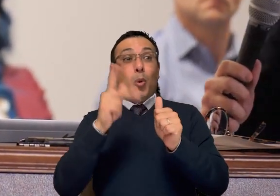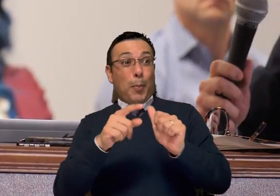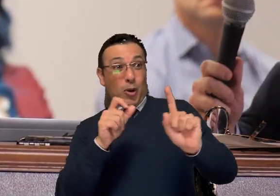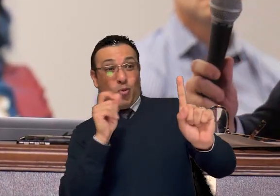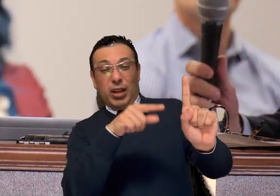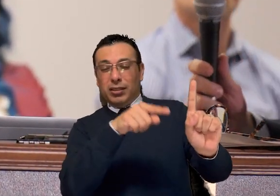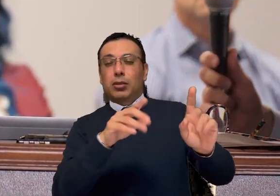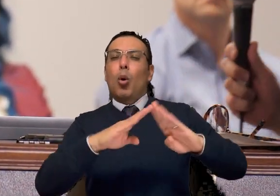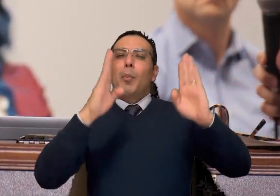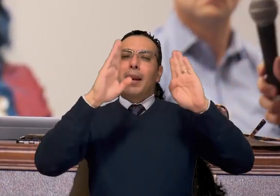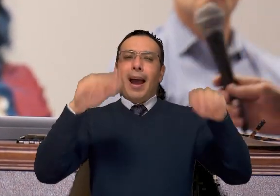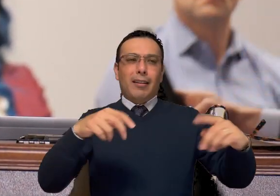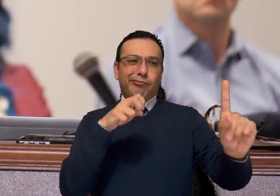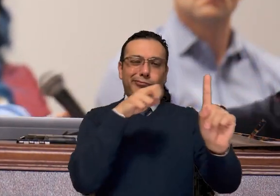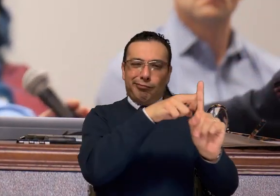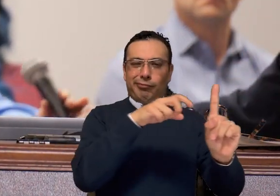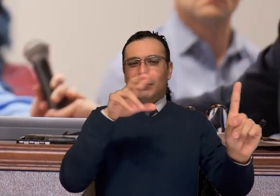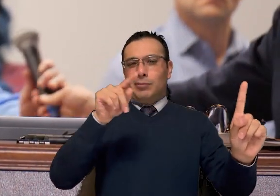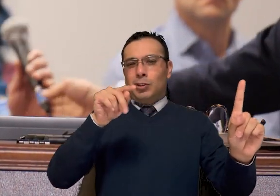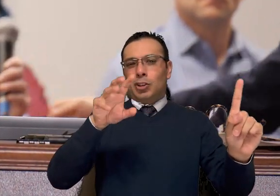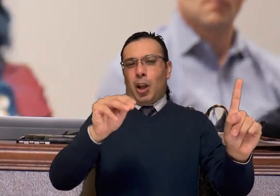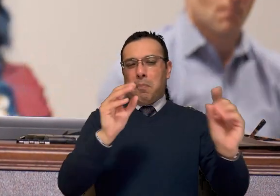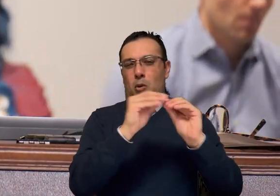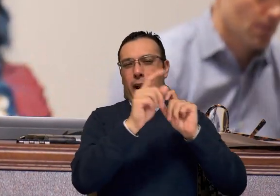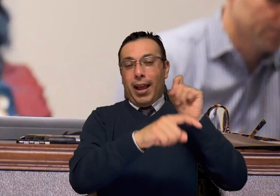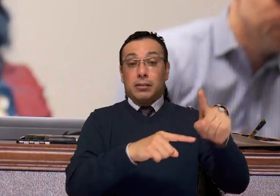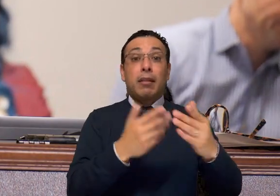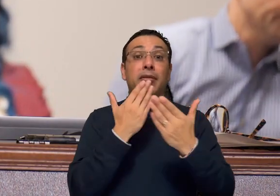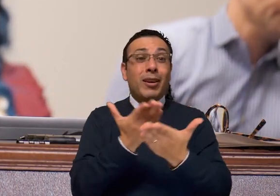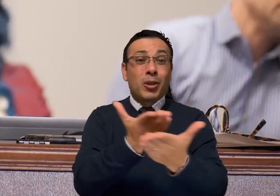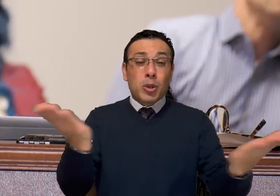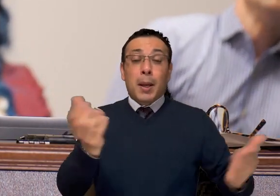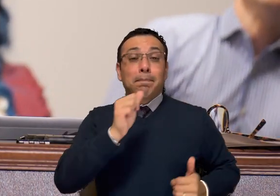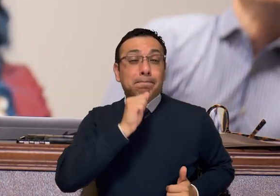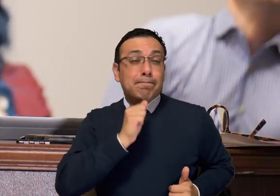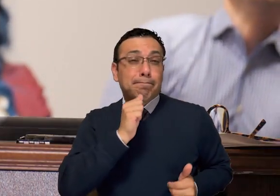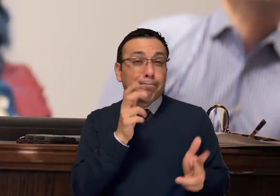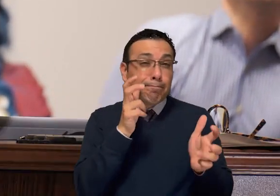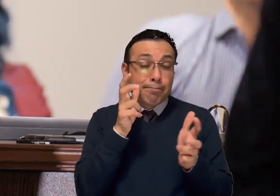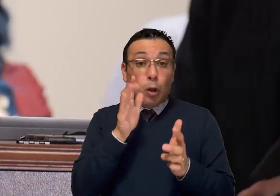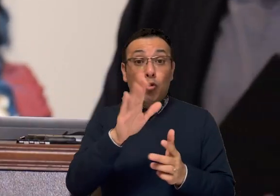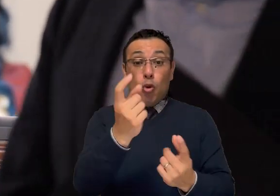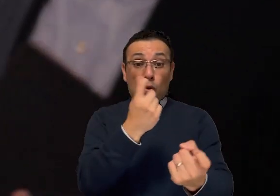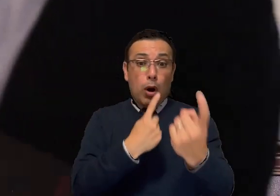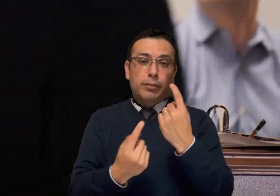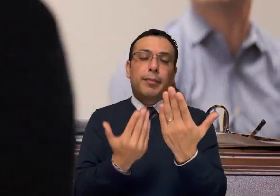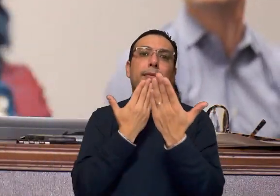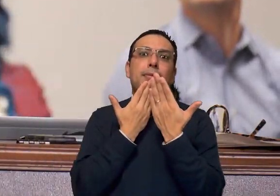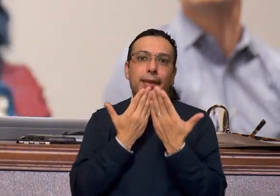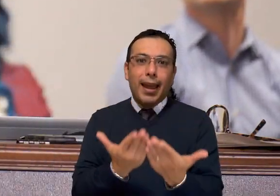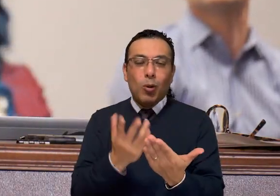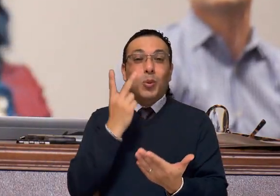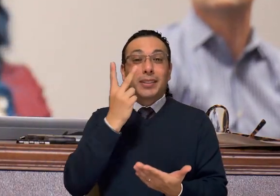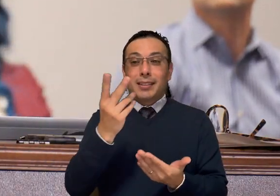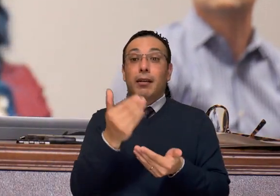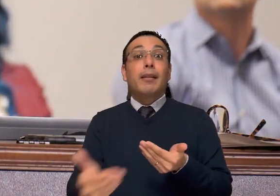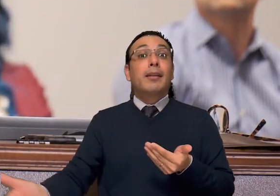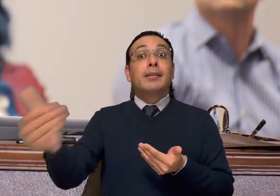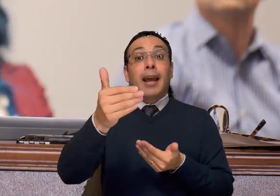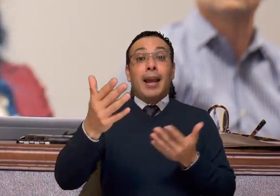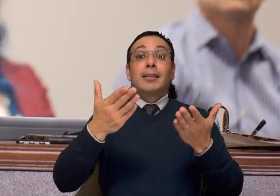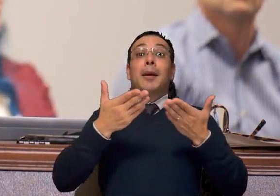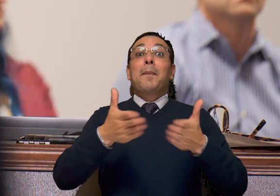and that's fine. Just find Tom. Thank you all for your patience, and thank you for your questions, and we will see you at the next